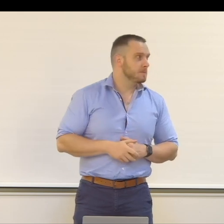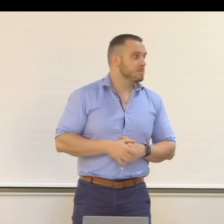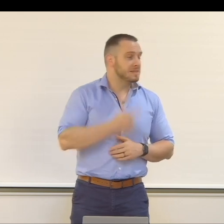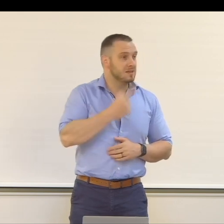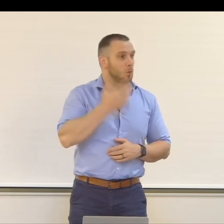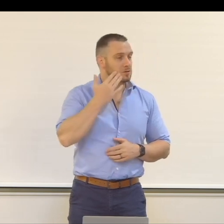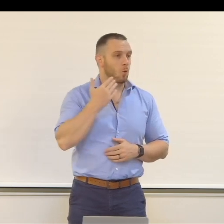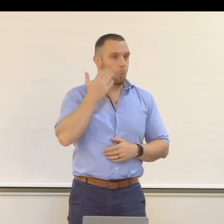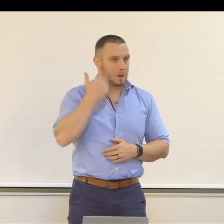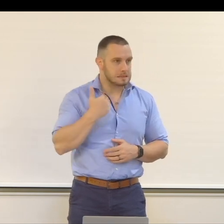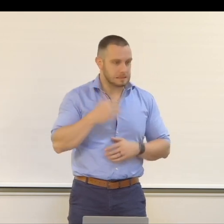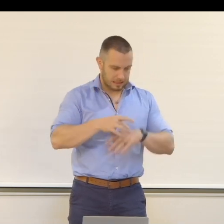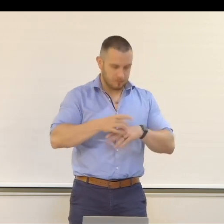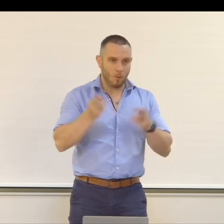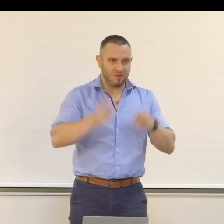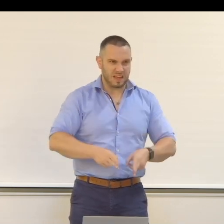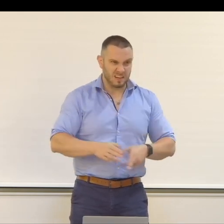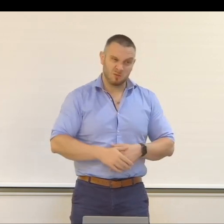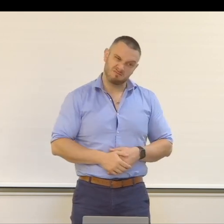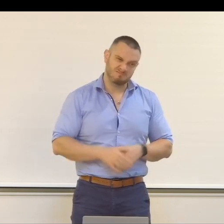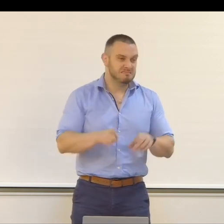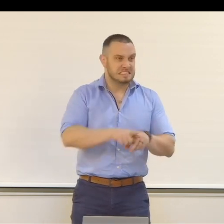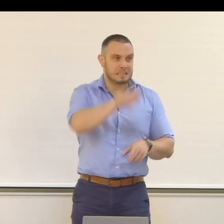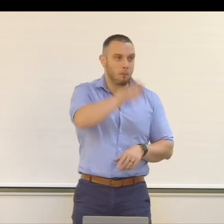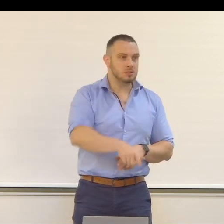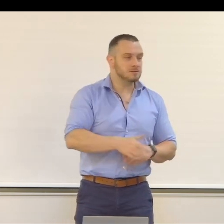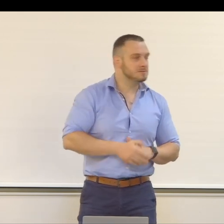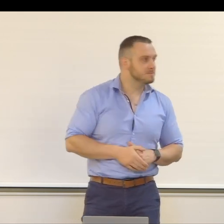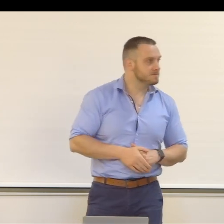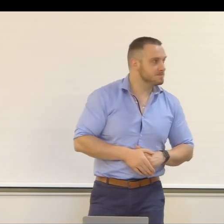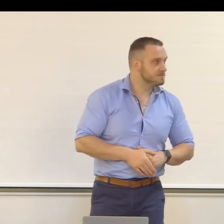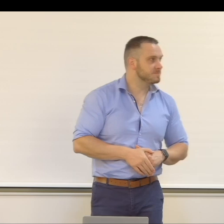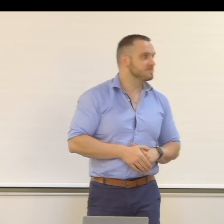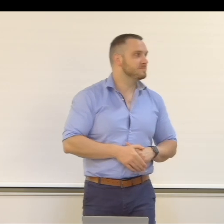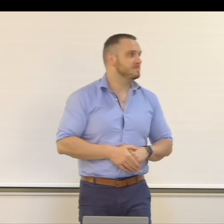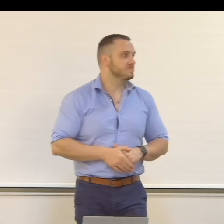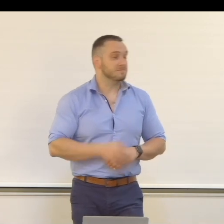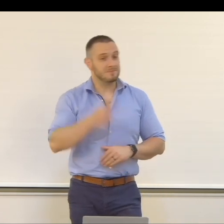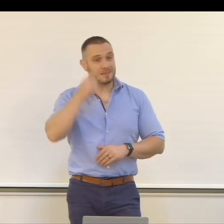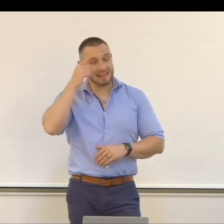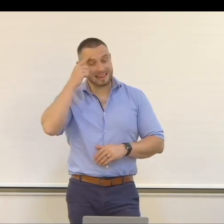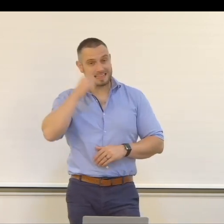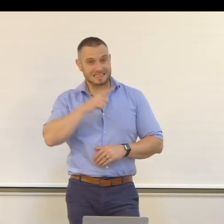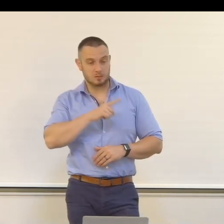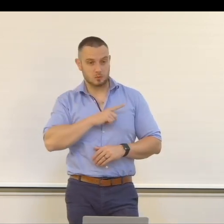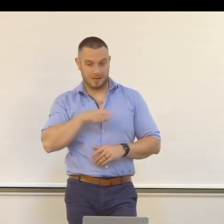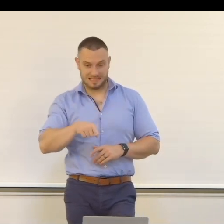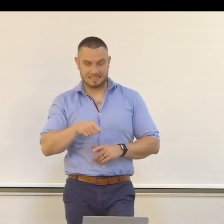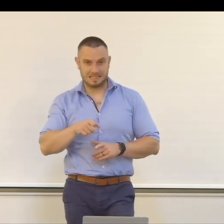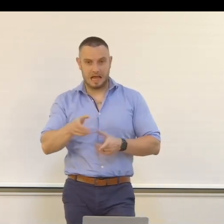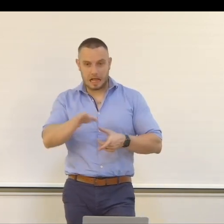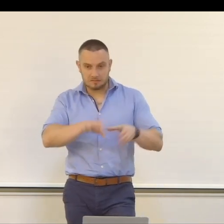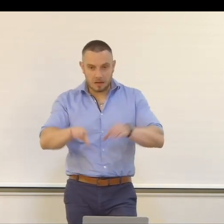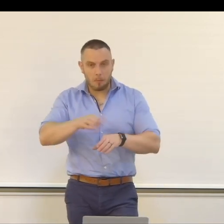you are whiter and a bit thinner, but otherwise you look like the same person." And I think that was the purpose of this experiment